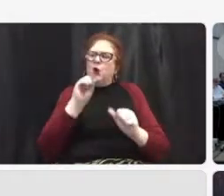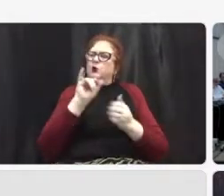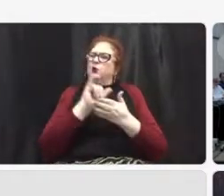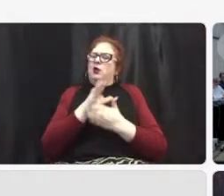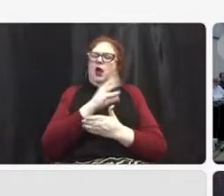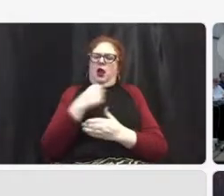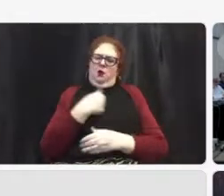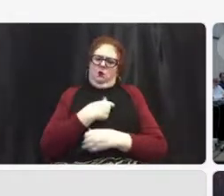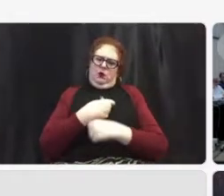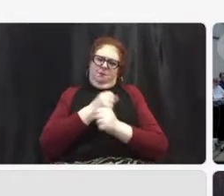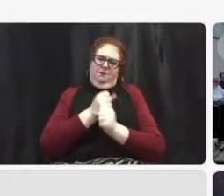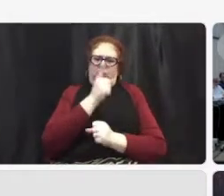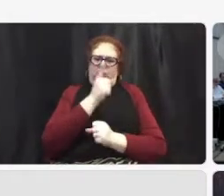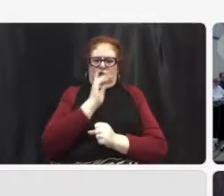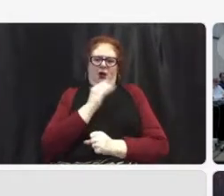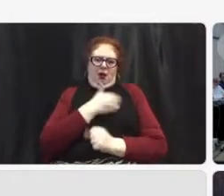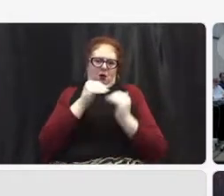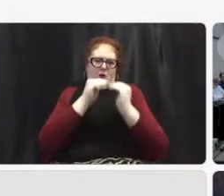that everybody